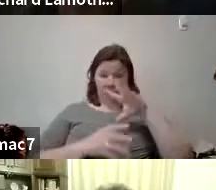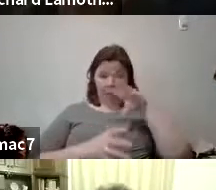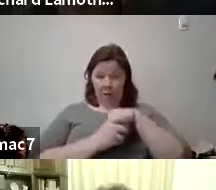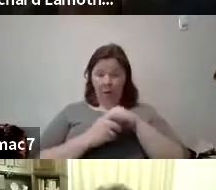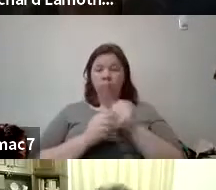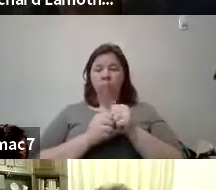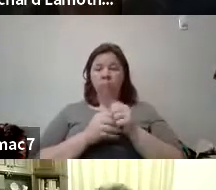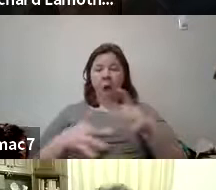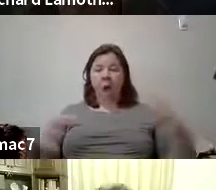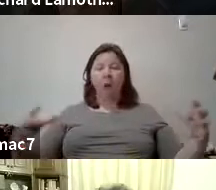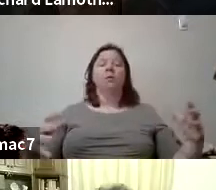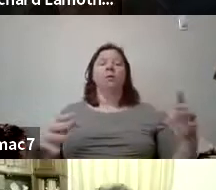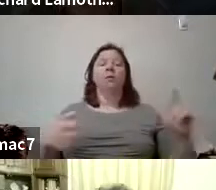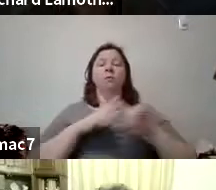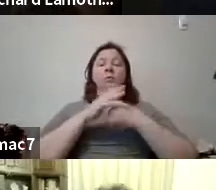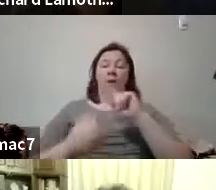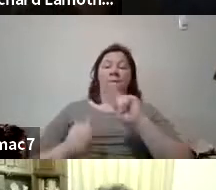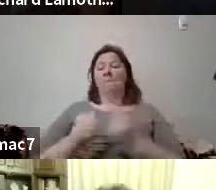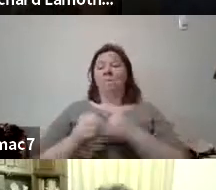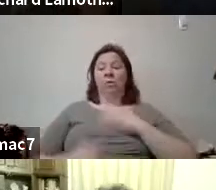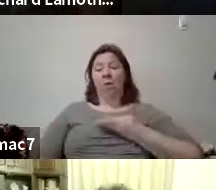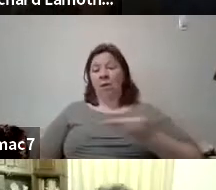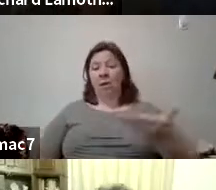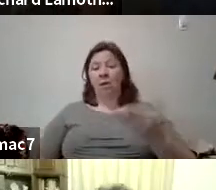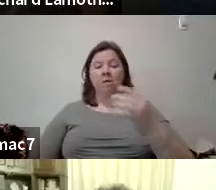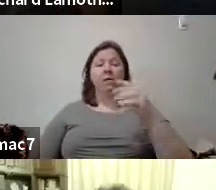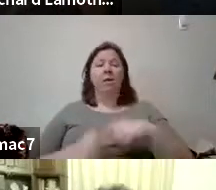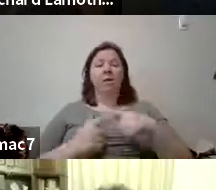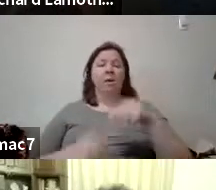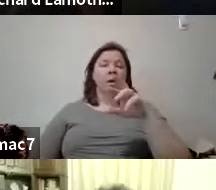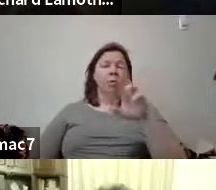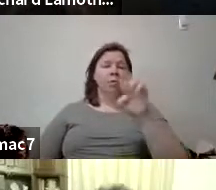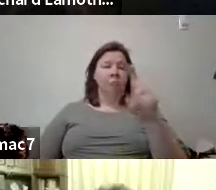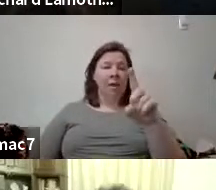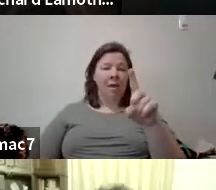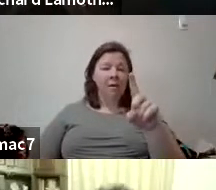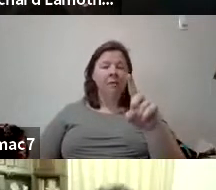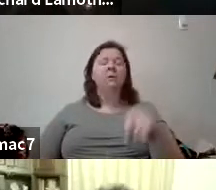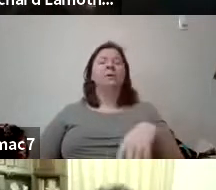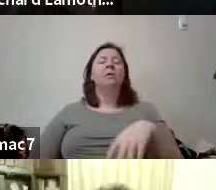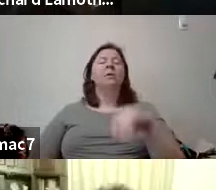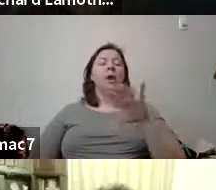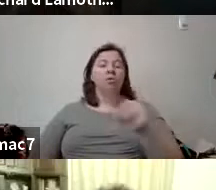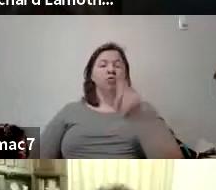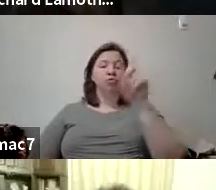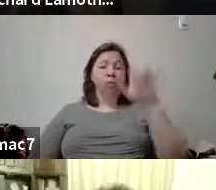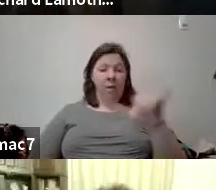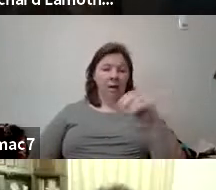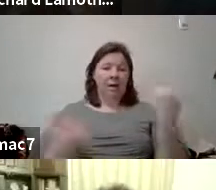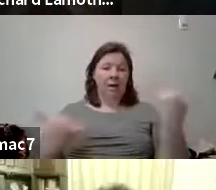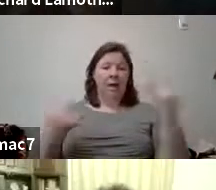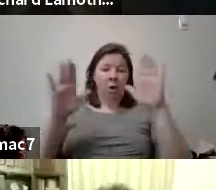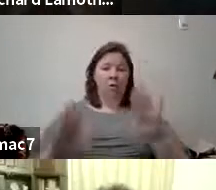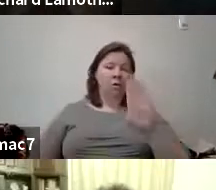We had her as our first guest. Then we had Red Friend and Susie McCray. And now we have the awesome Dr.